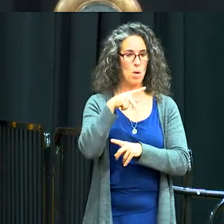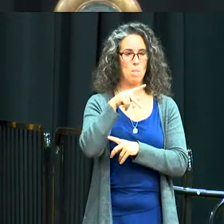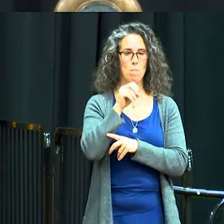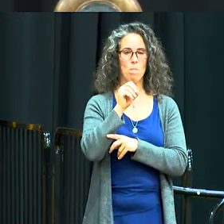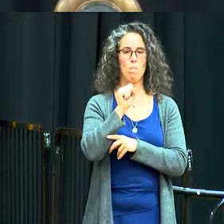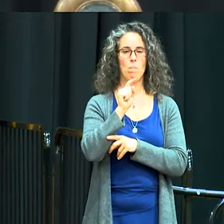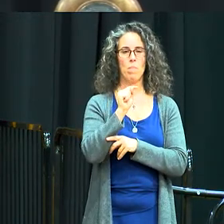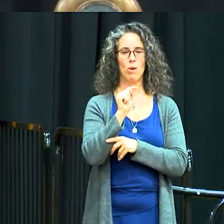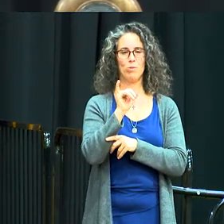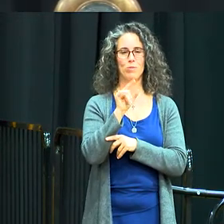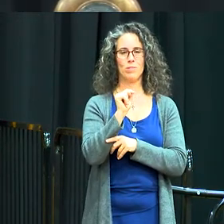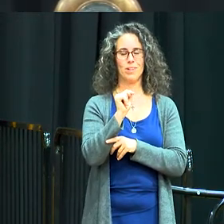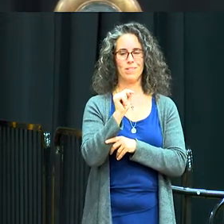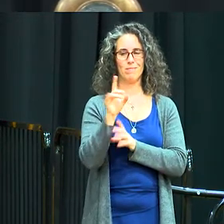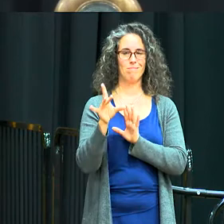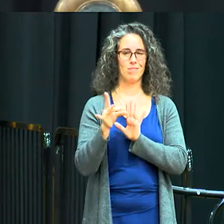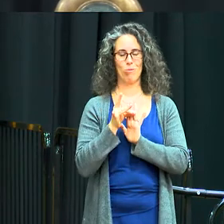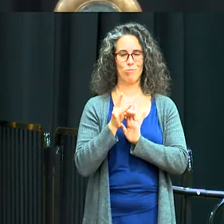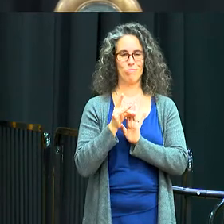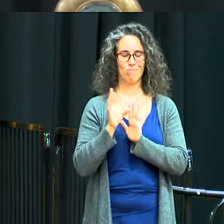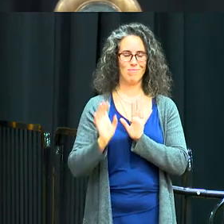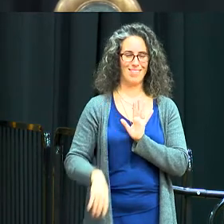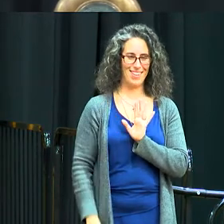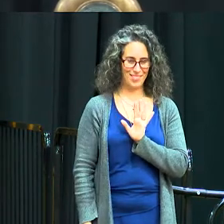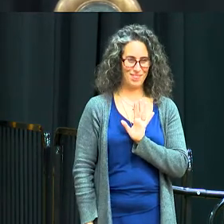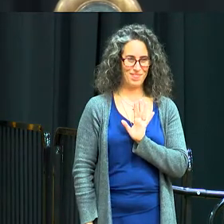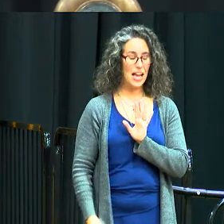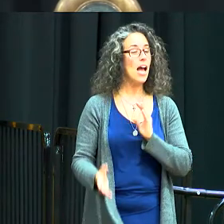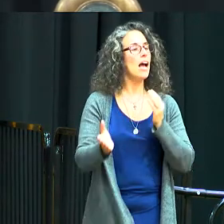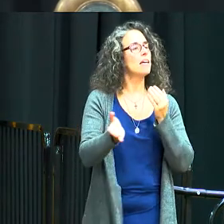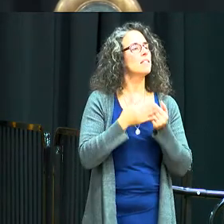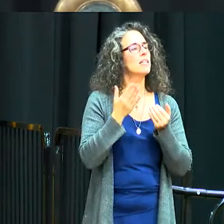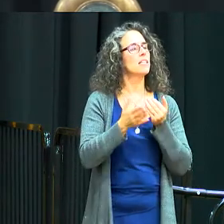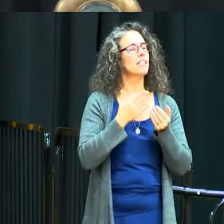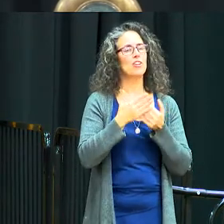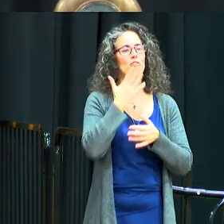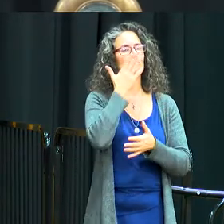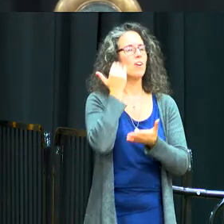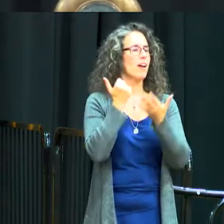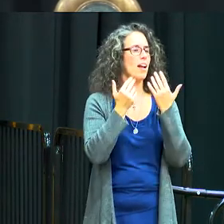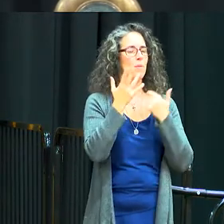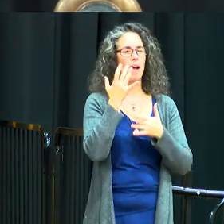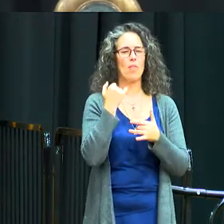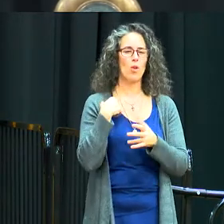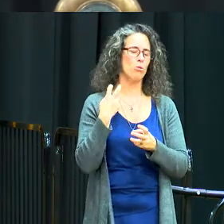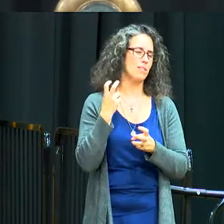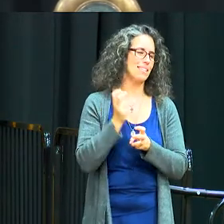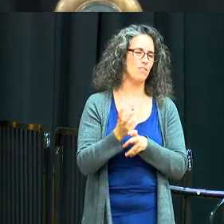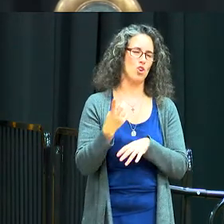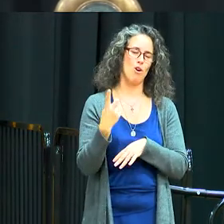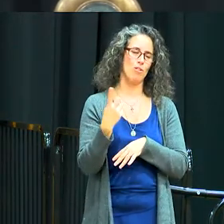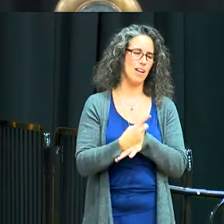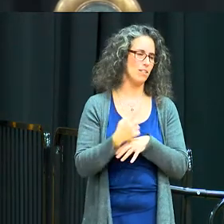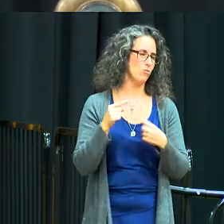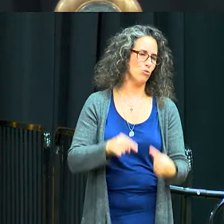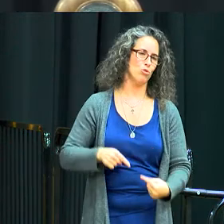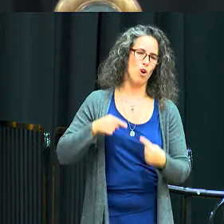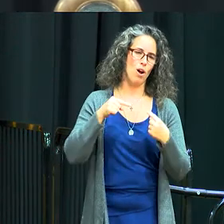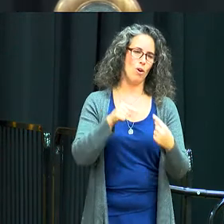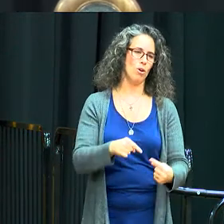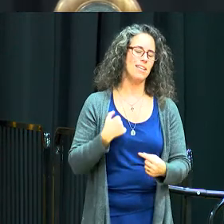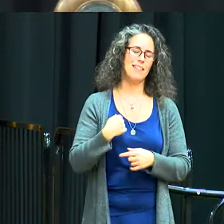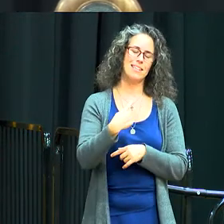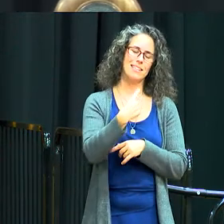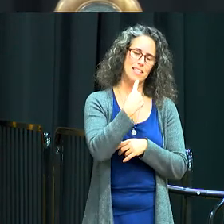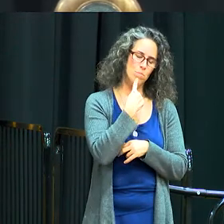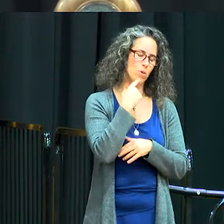days like this, it is very easy to forget about those difficult days and those struggles that you went through to get here, the disappointments and